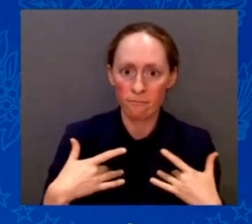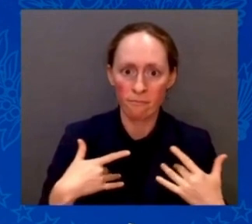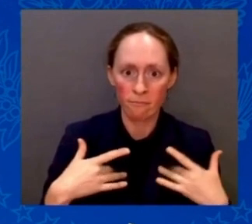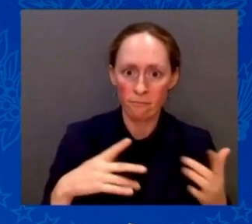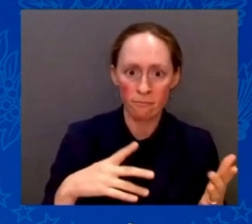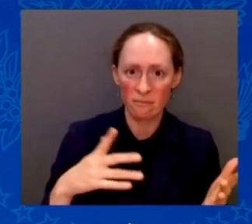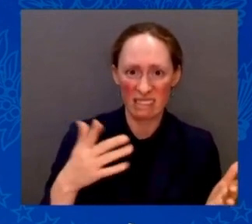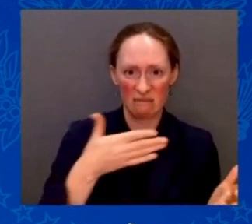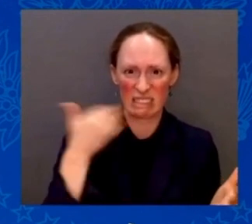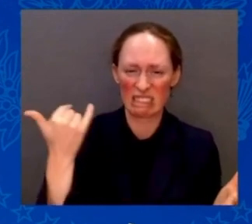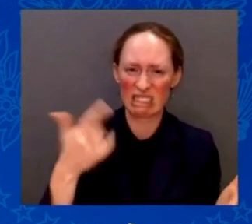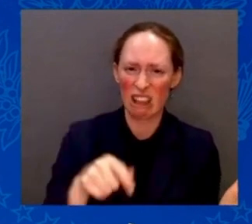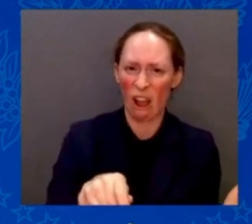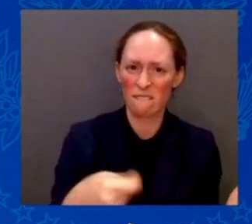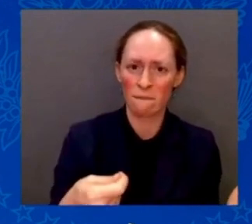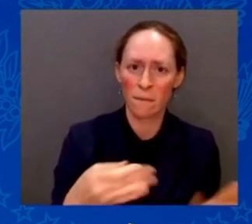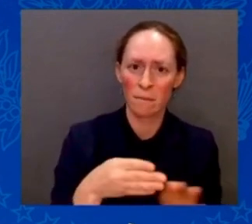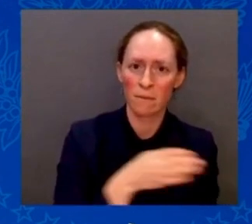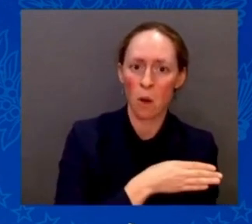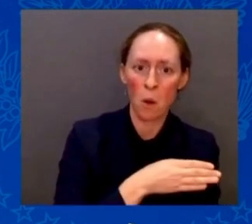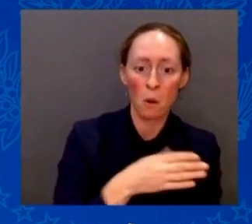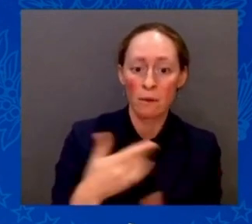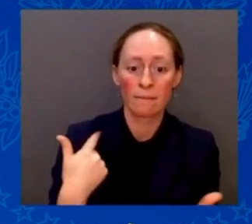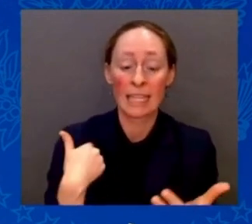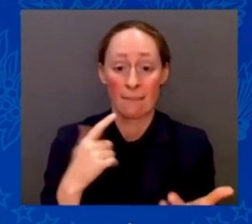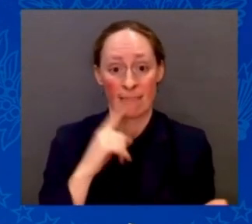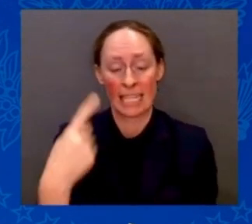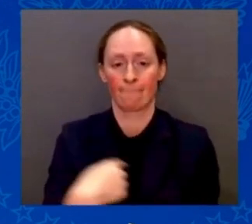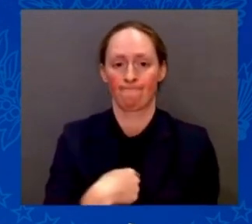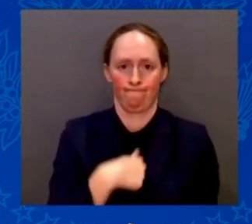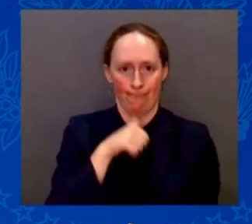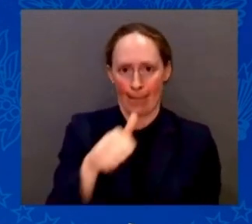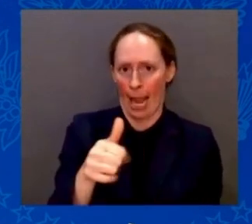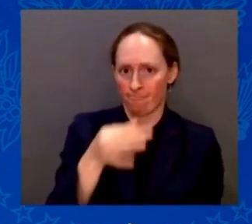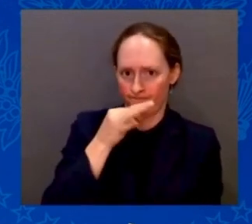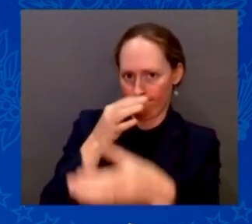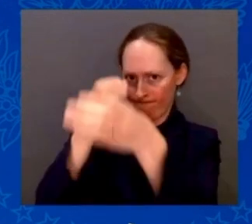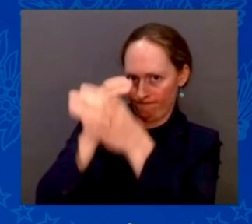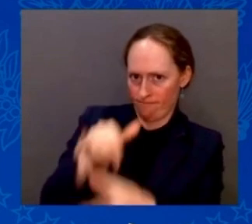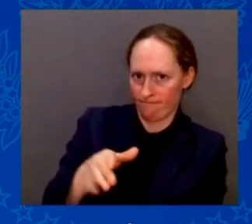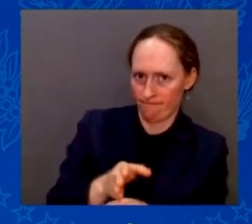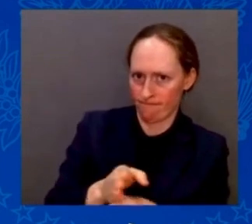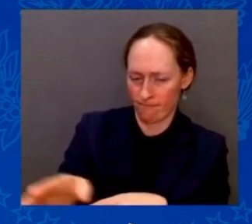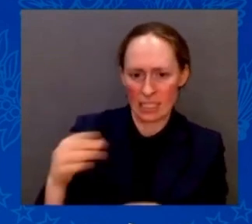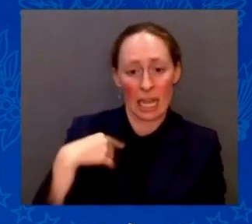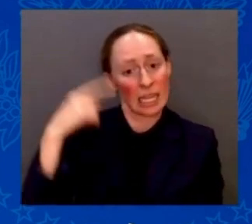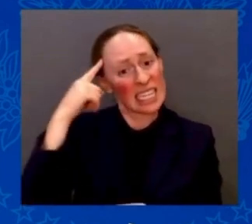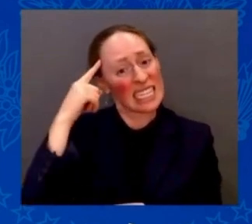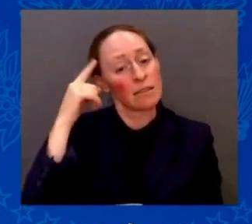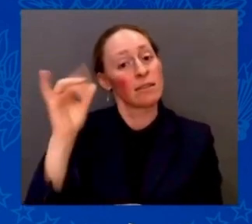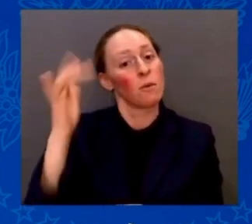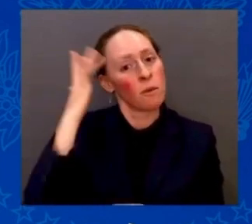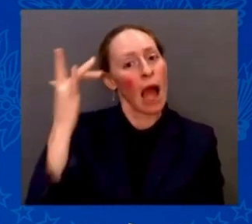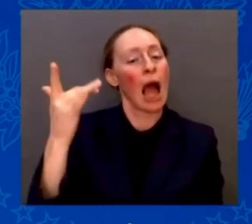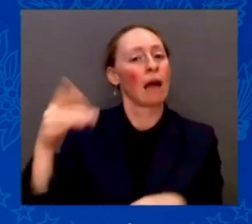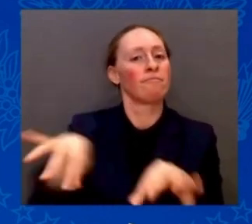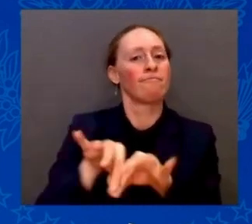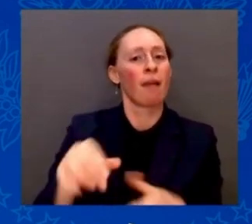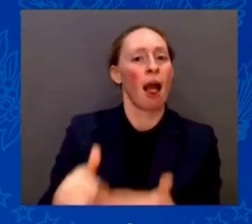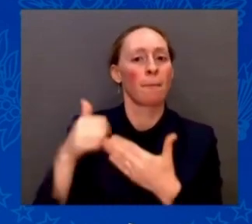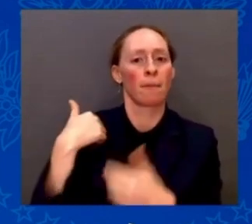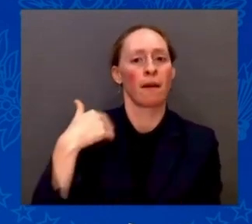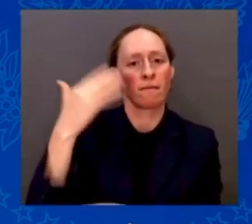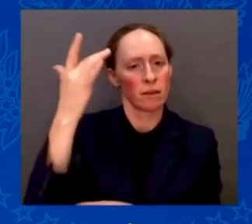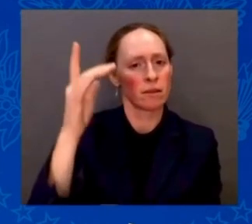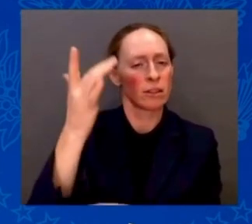the technology to have these meters on each of these facilities tells you where the danger is.